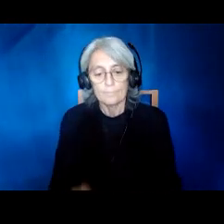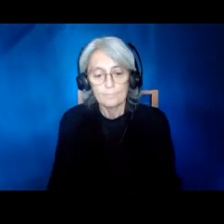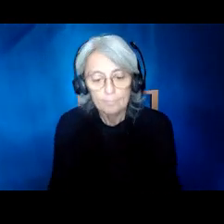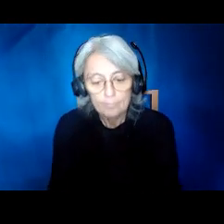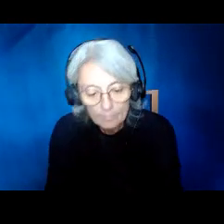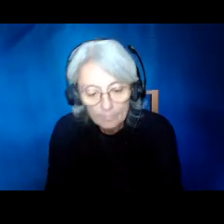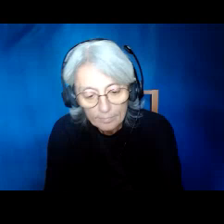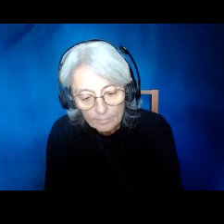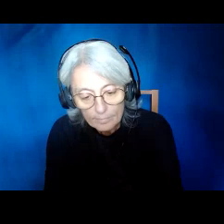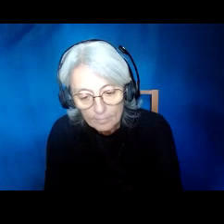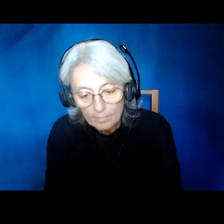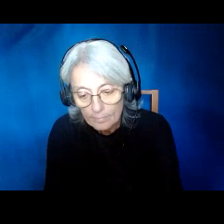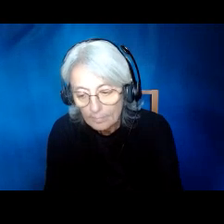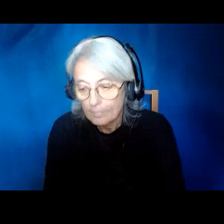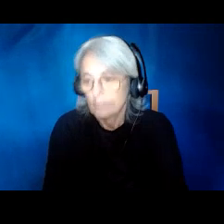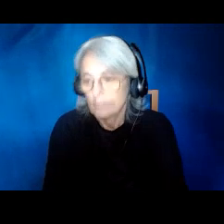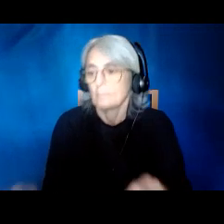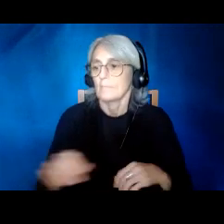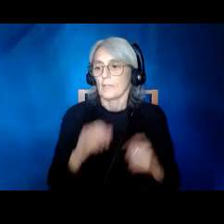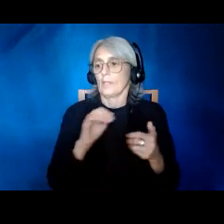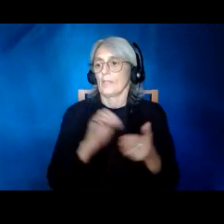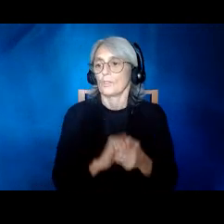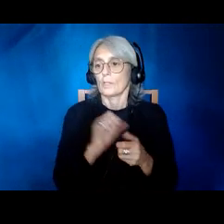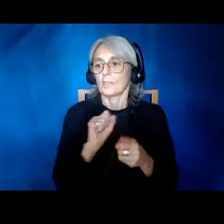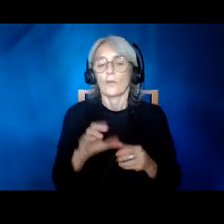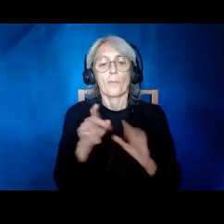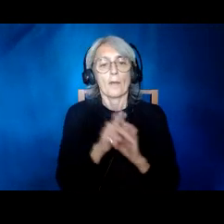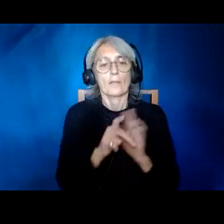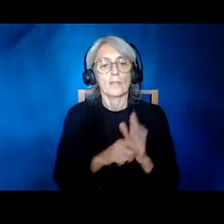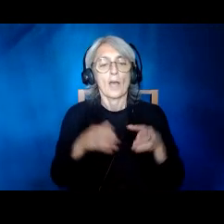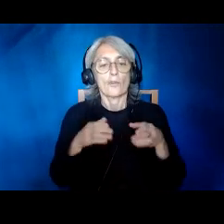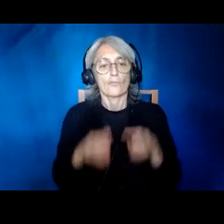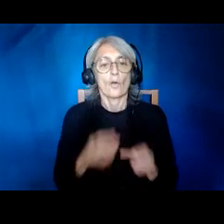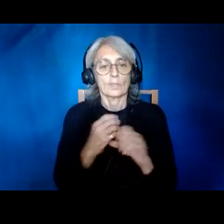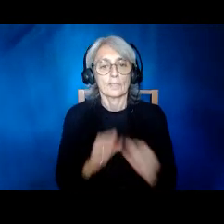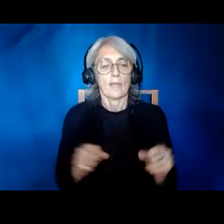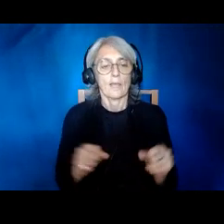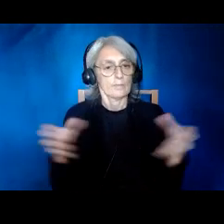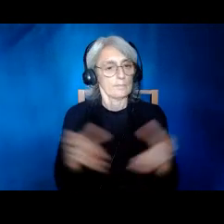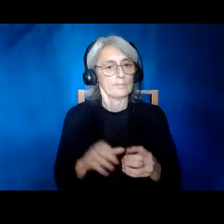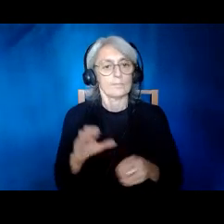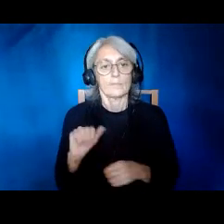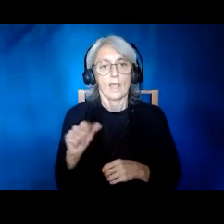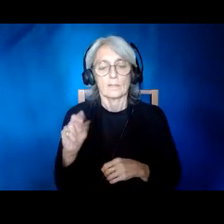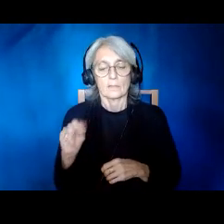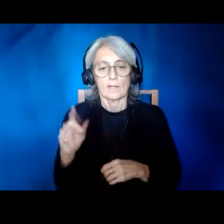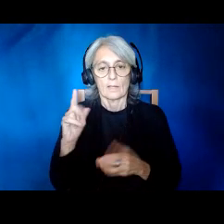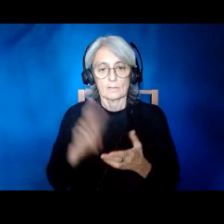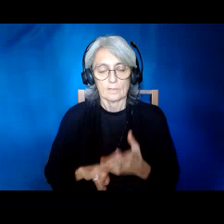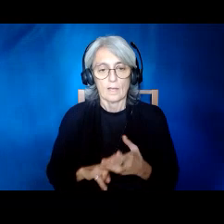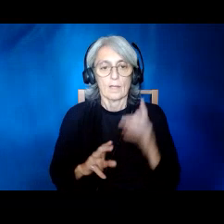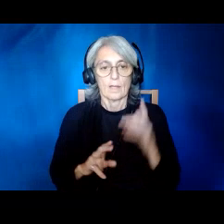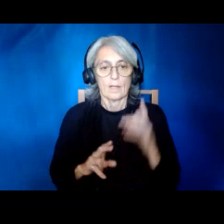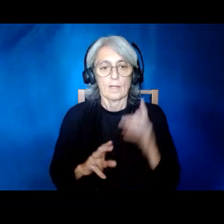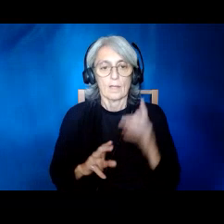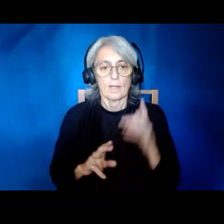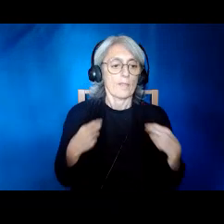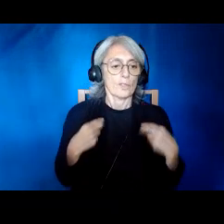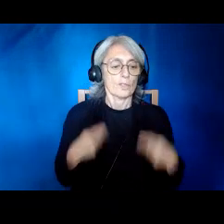ever Joint Secretaries Policy on Road Safety. This was signed by both CalSTA and California Health and Human Services